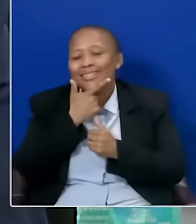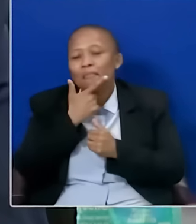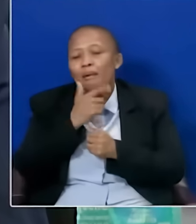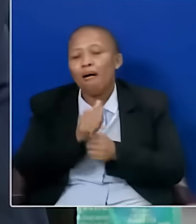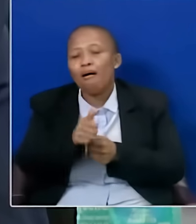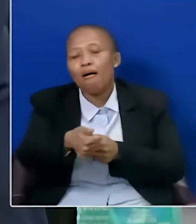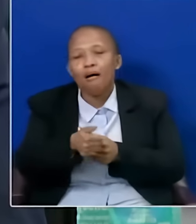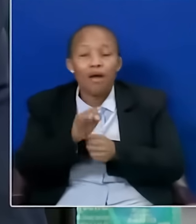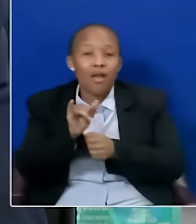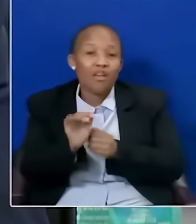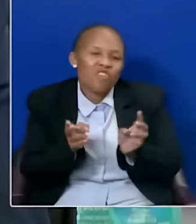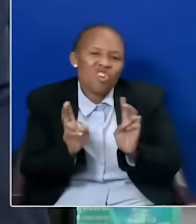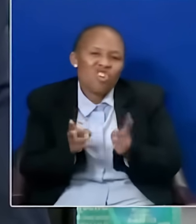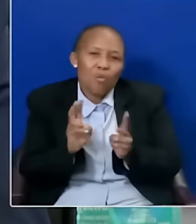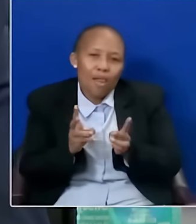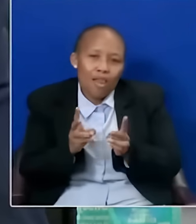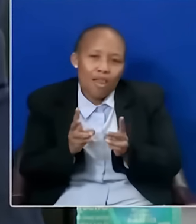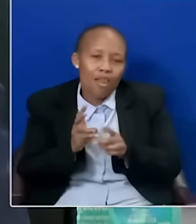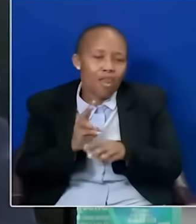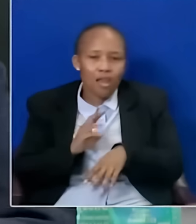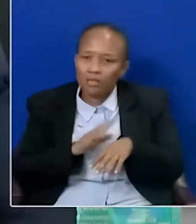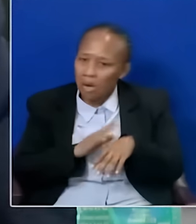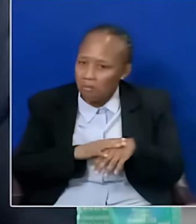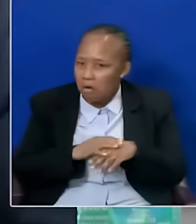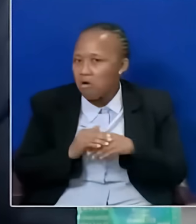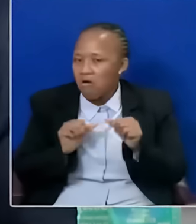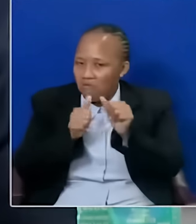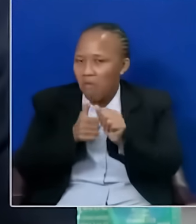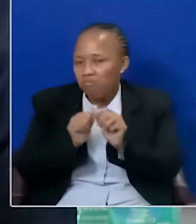conveyor belt as I explained it to commissioners.